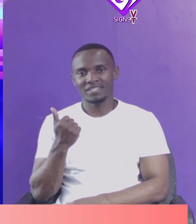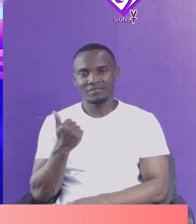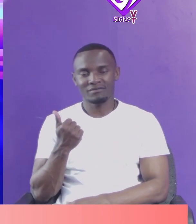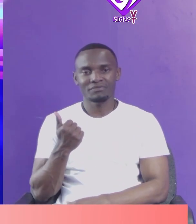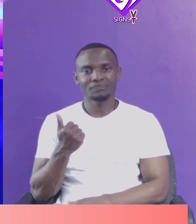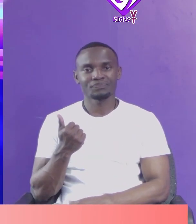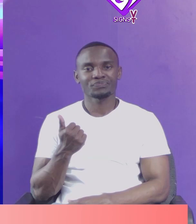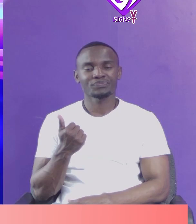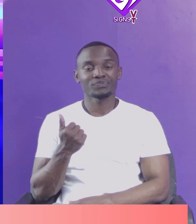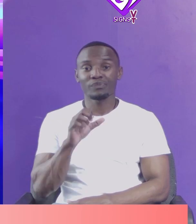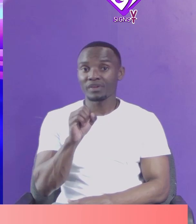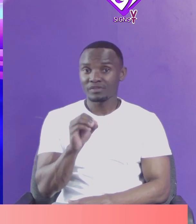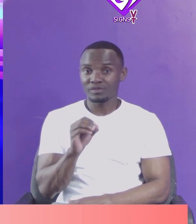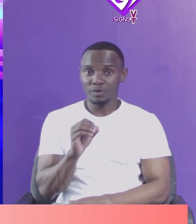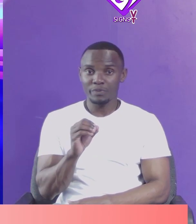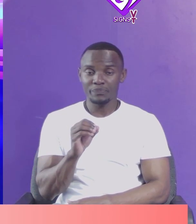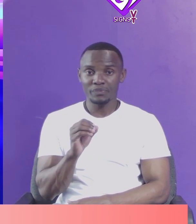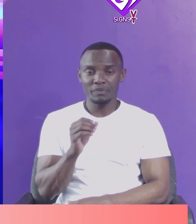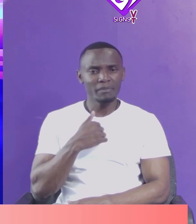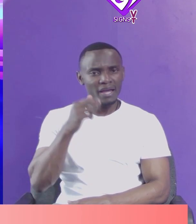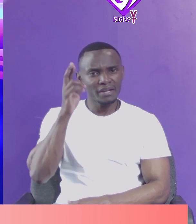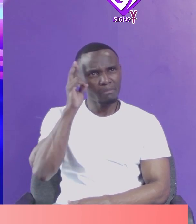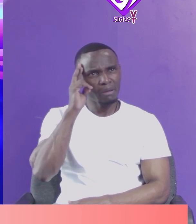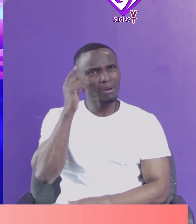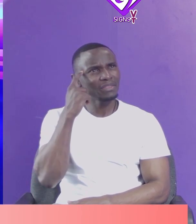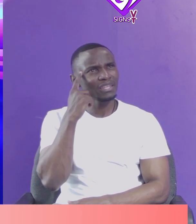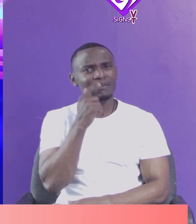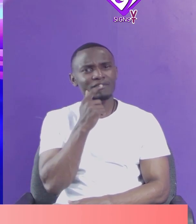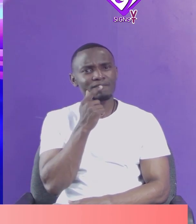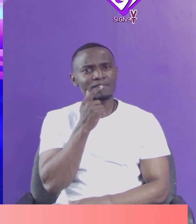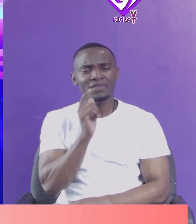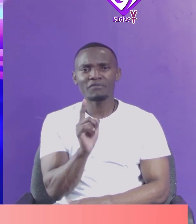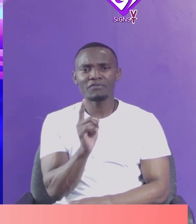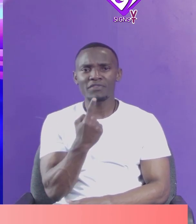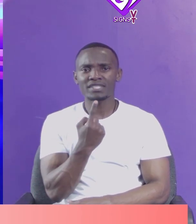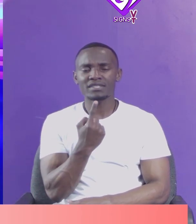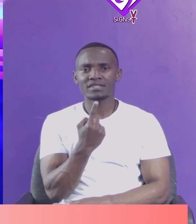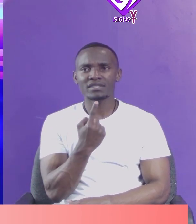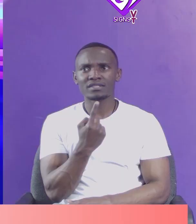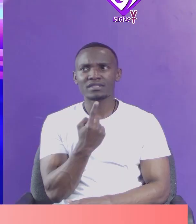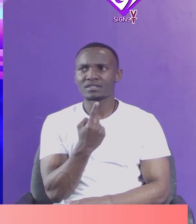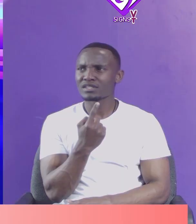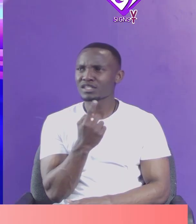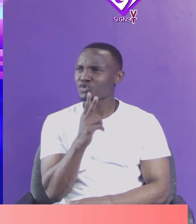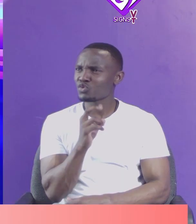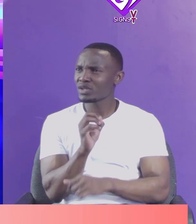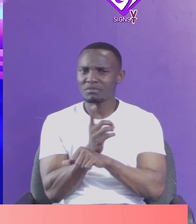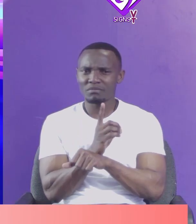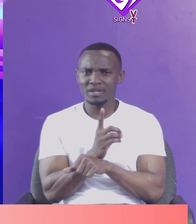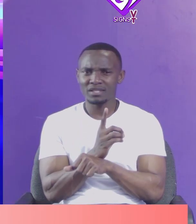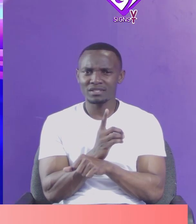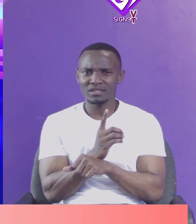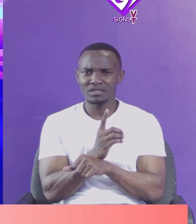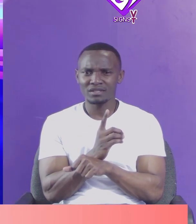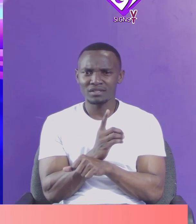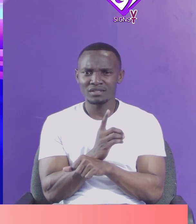together. So I remember in this particular game, I think I saw the first, I think around 20 minutes. I think how many goals